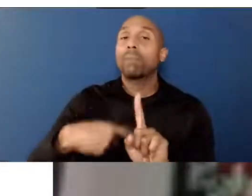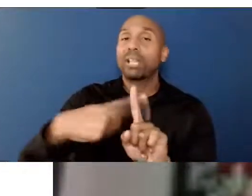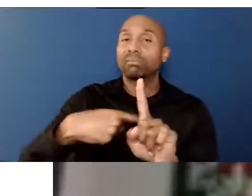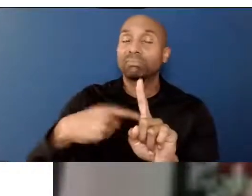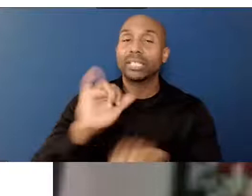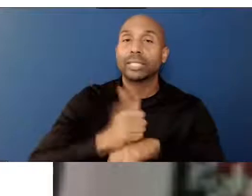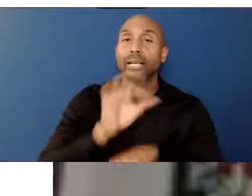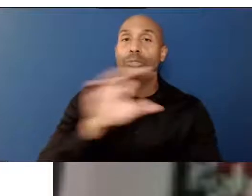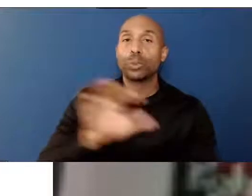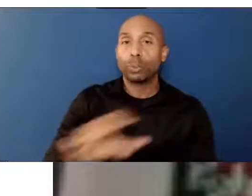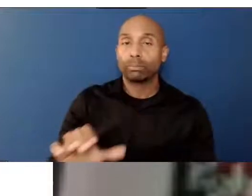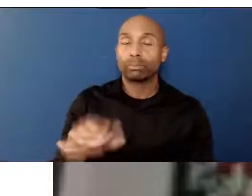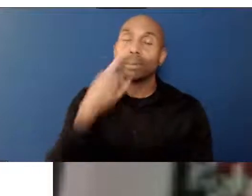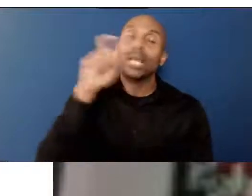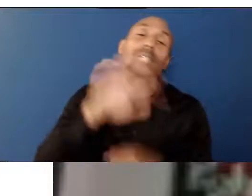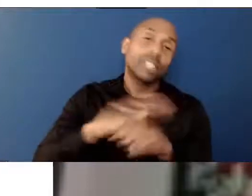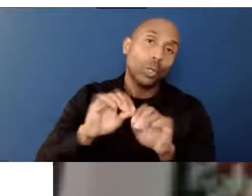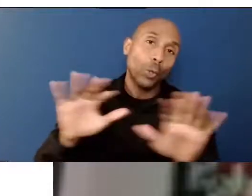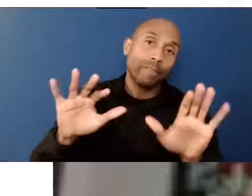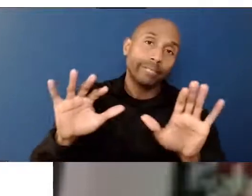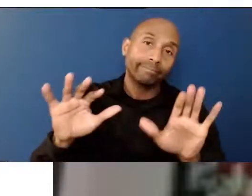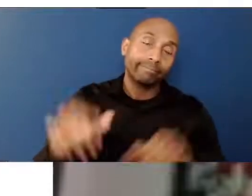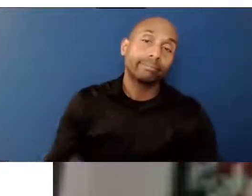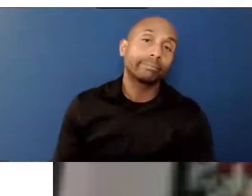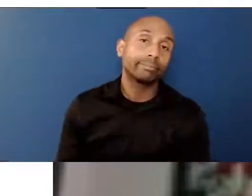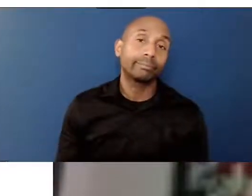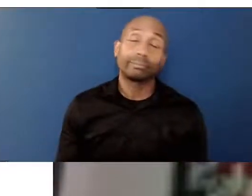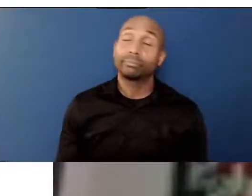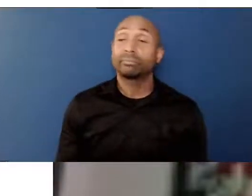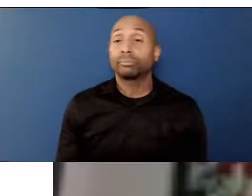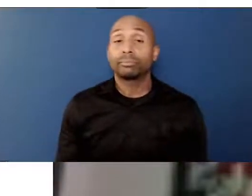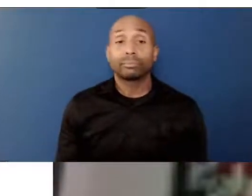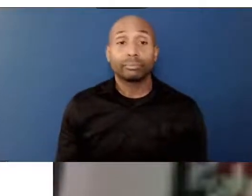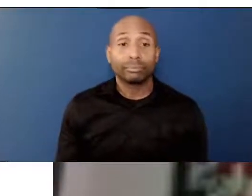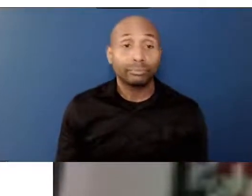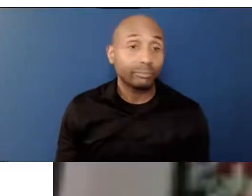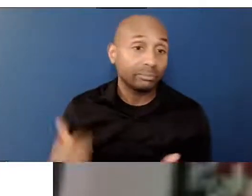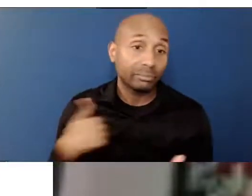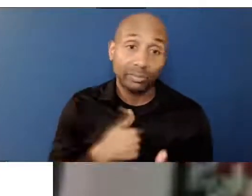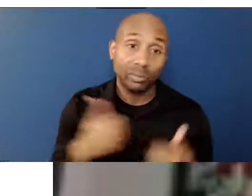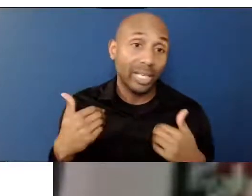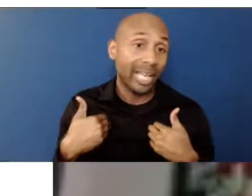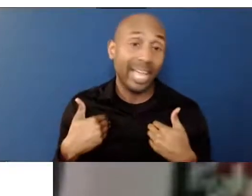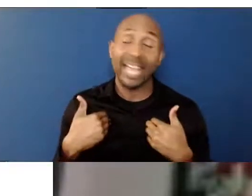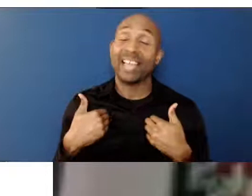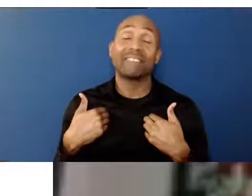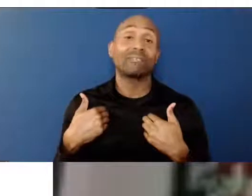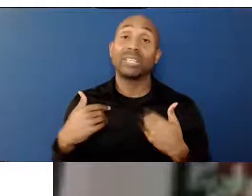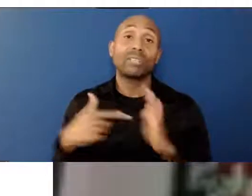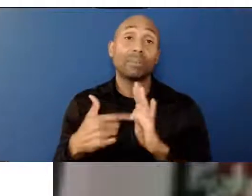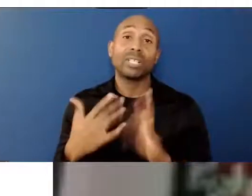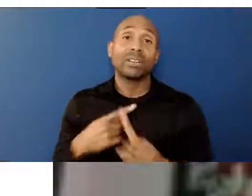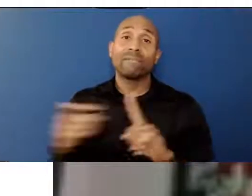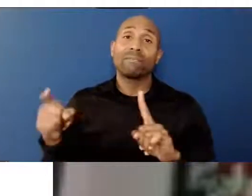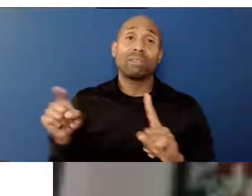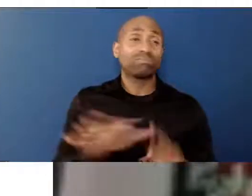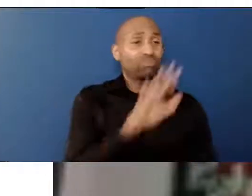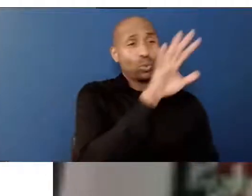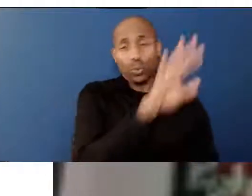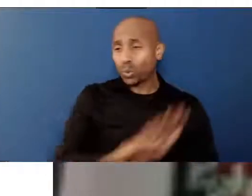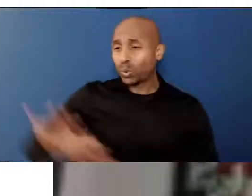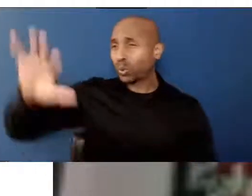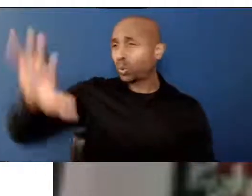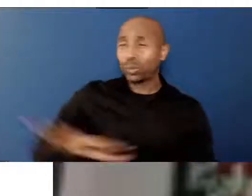we have representation these days everywhere from Cape Breton to the Valley, and very pleased that